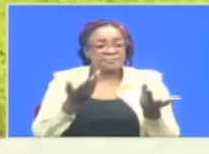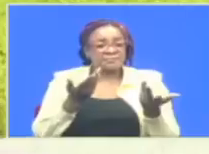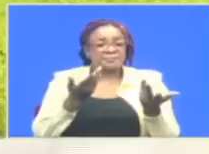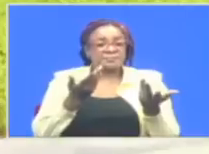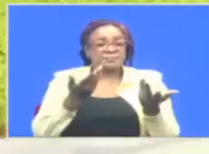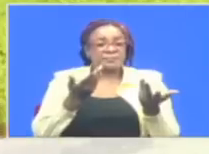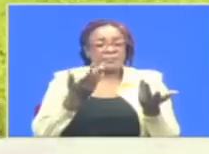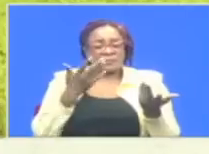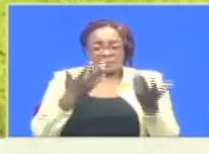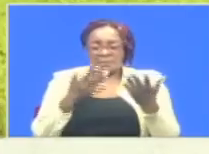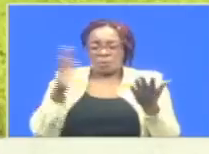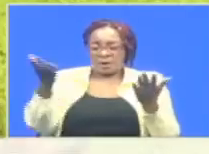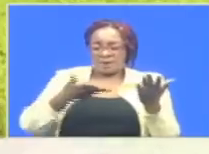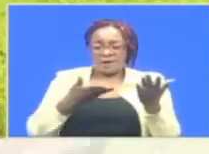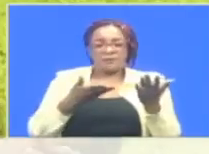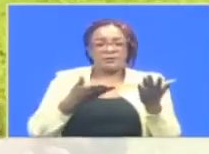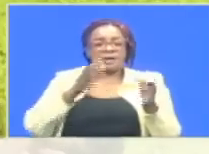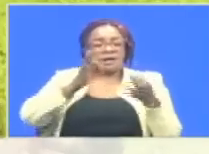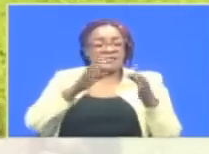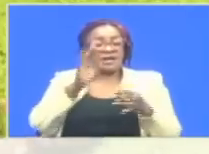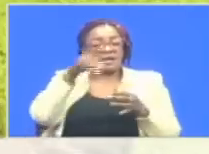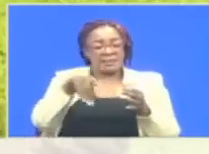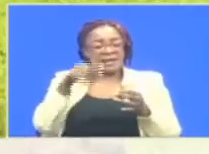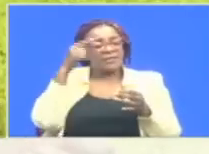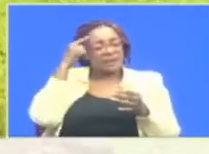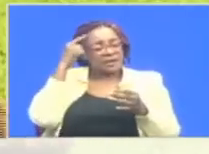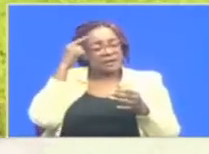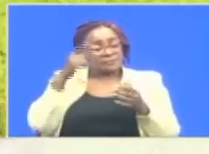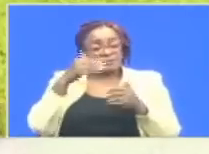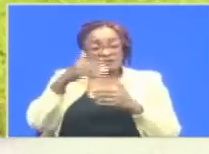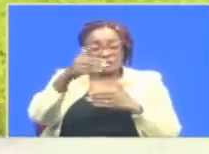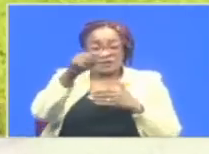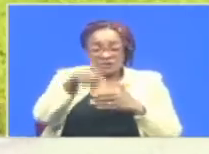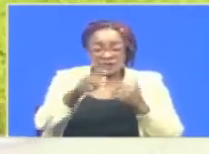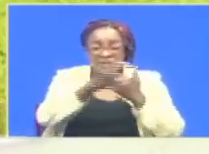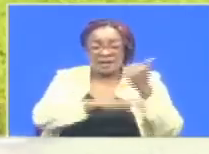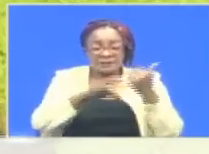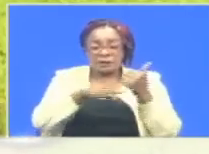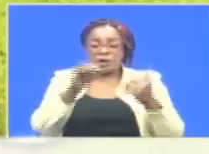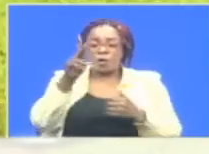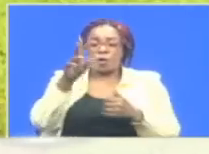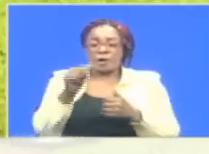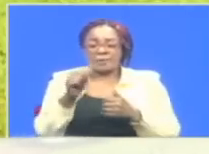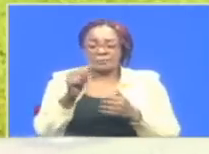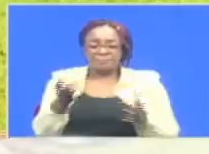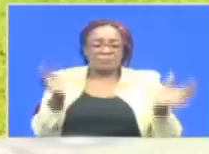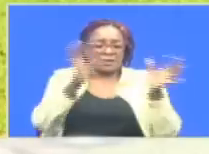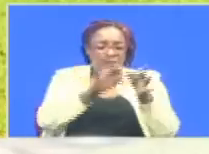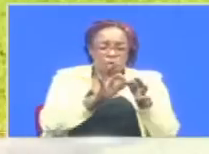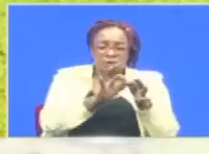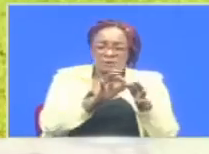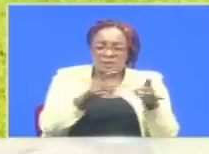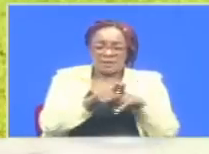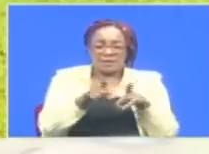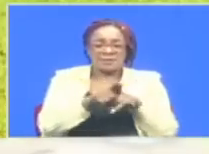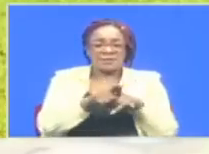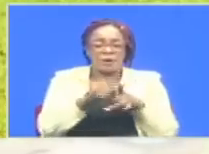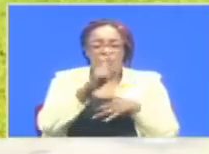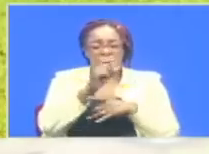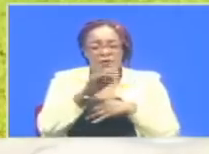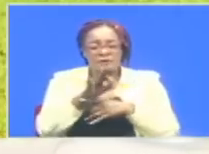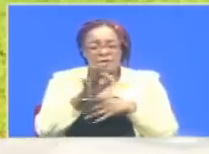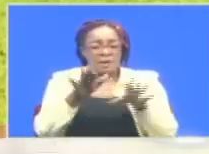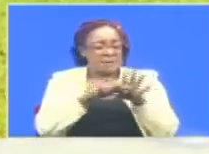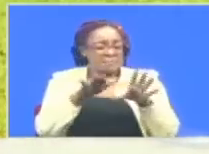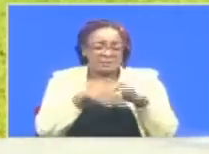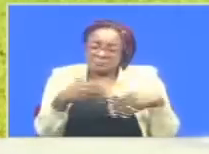even if the DP finds that the future of this country lies in OKA, and he joins in as one of the